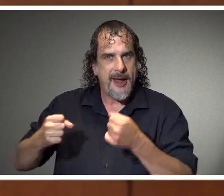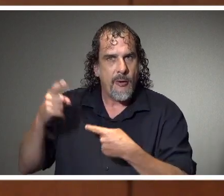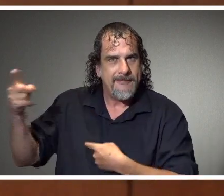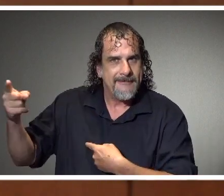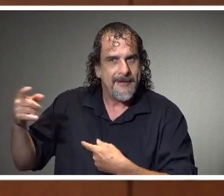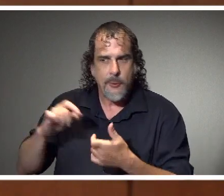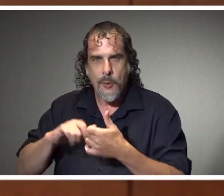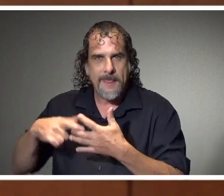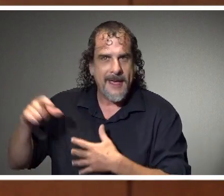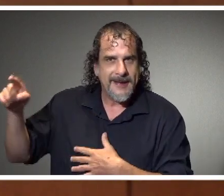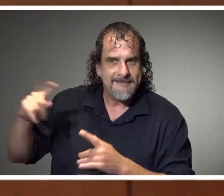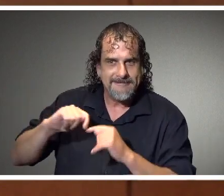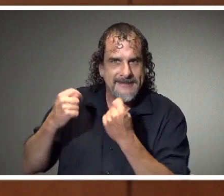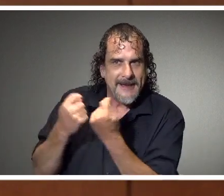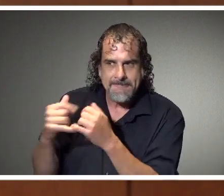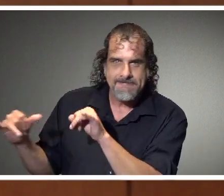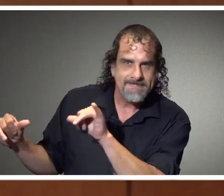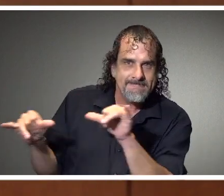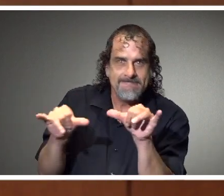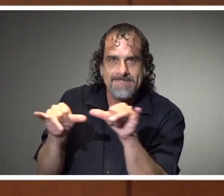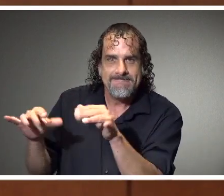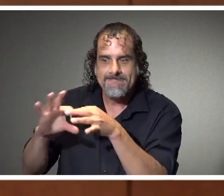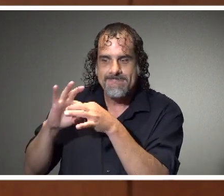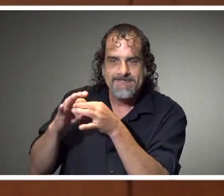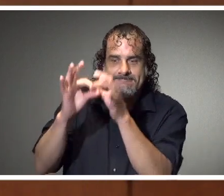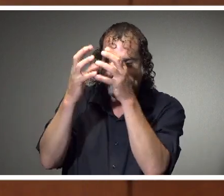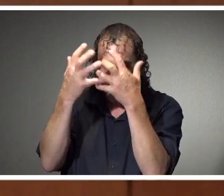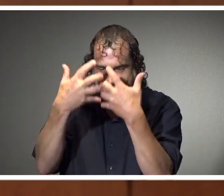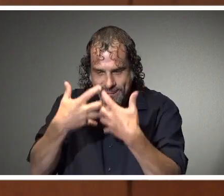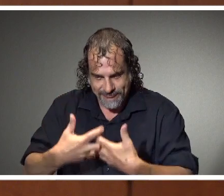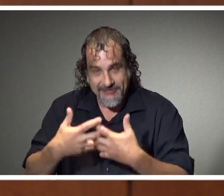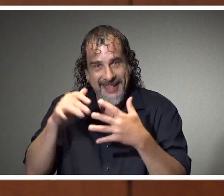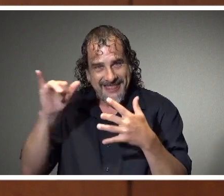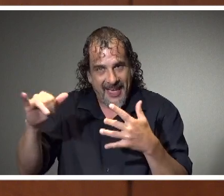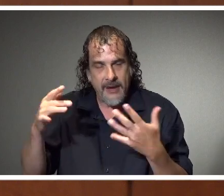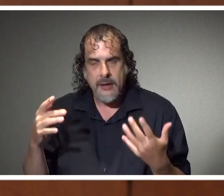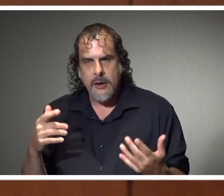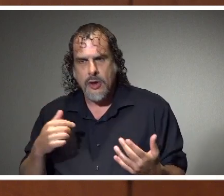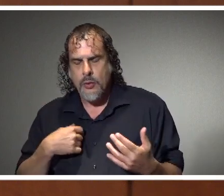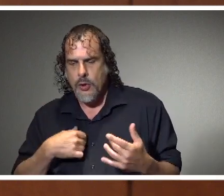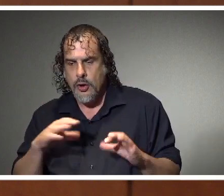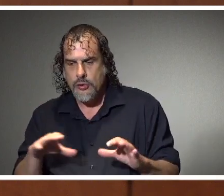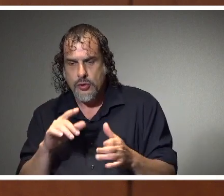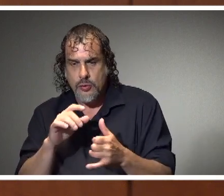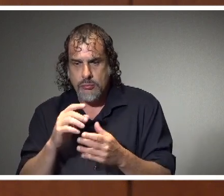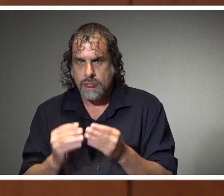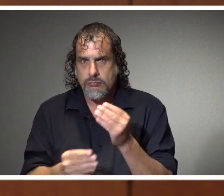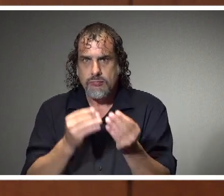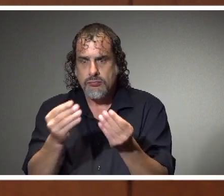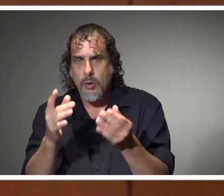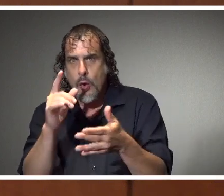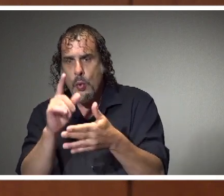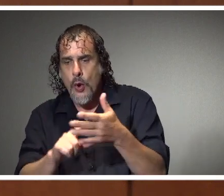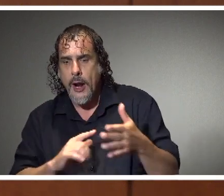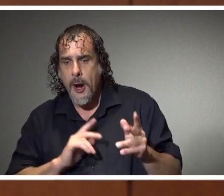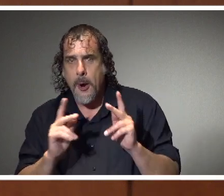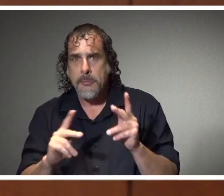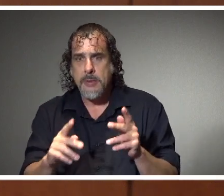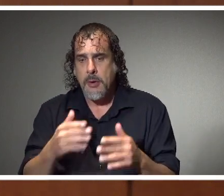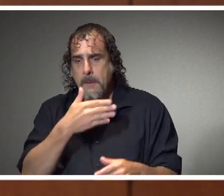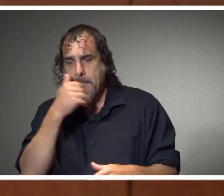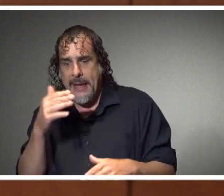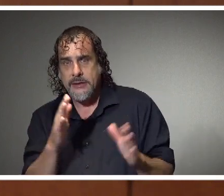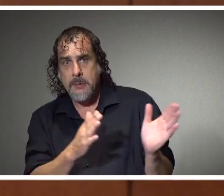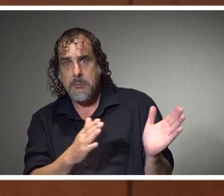team. We are continuing to do the things that are necessary to ensure that our people are as best prepared as